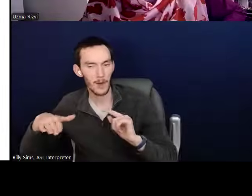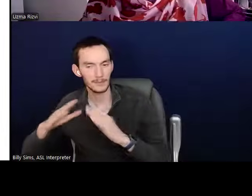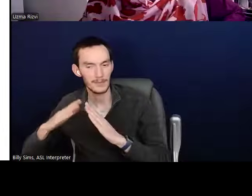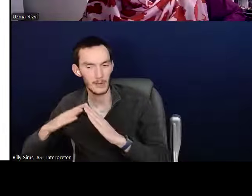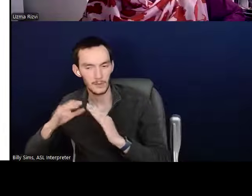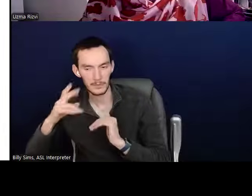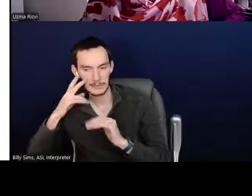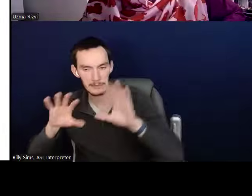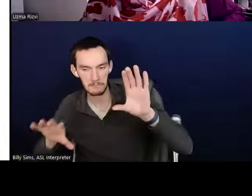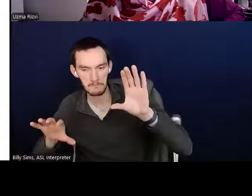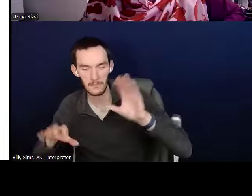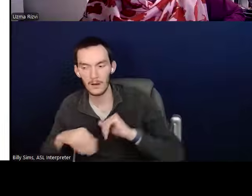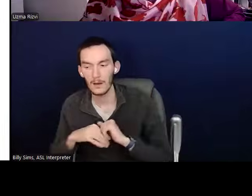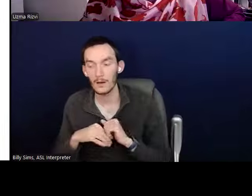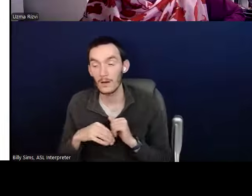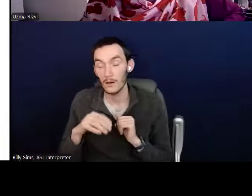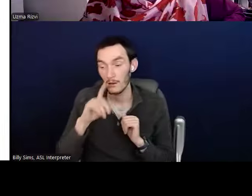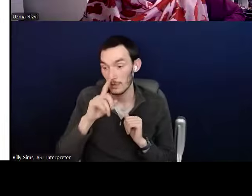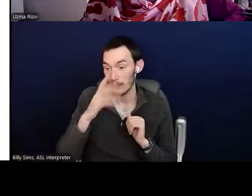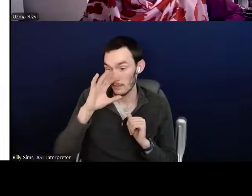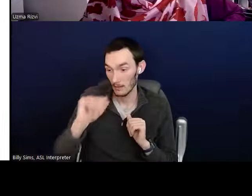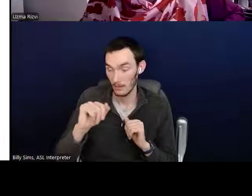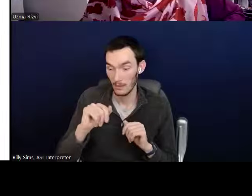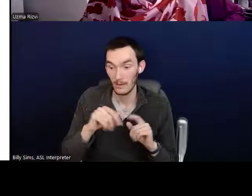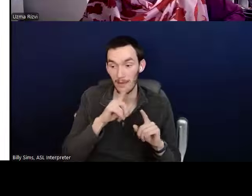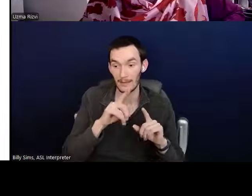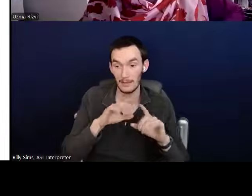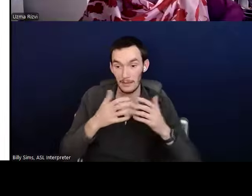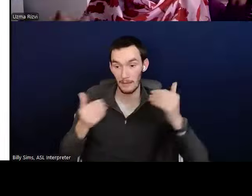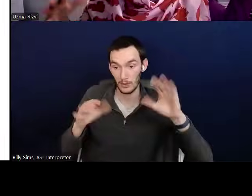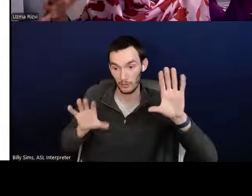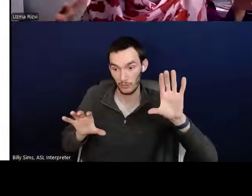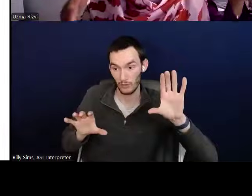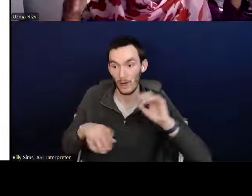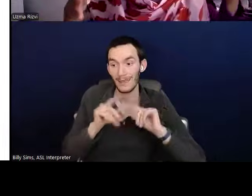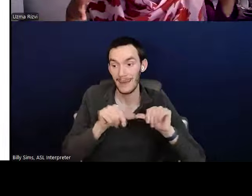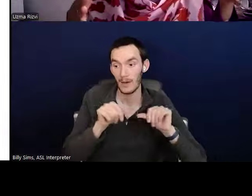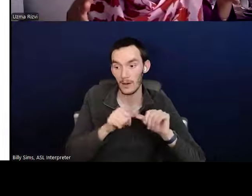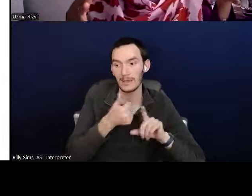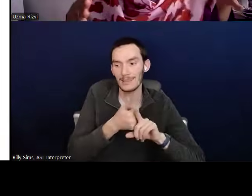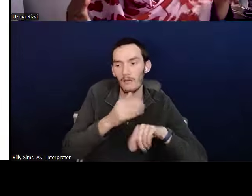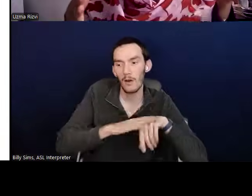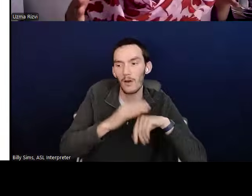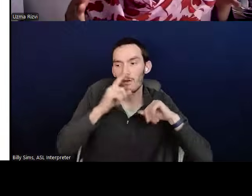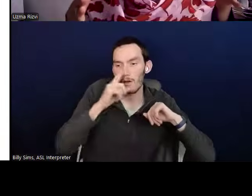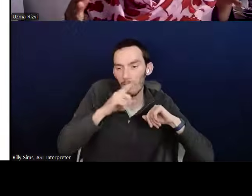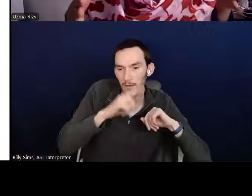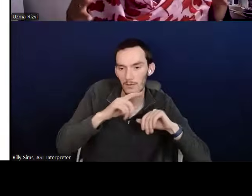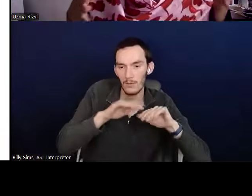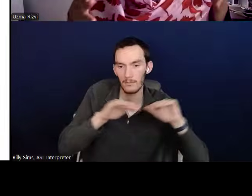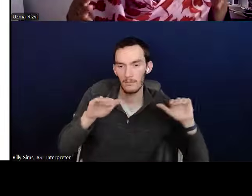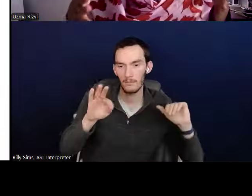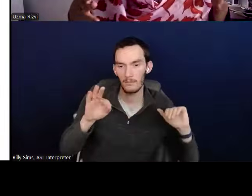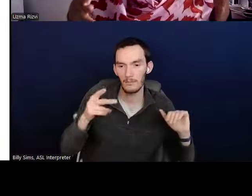here. Now, what's really interesting of this separation is that this area here is on an artificial platform. It's